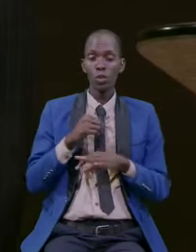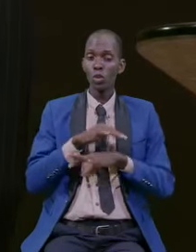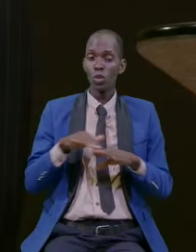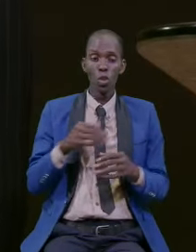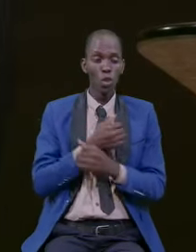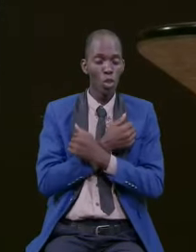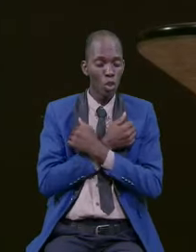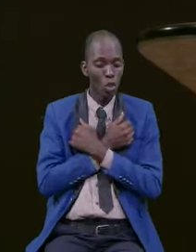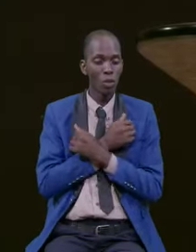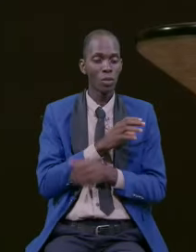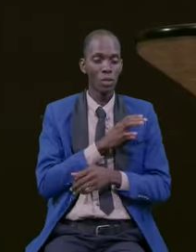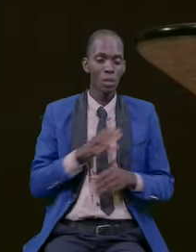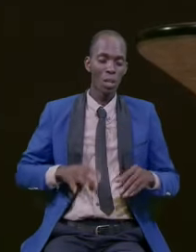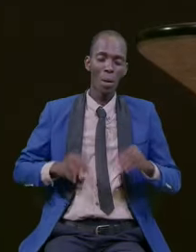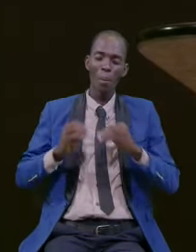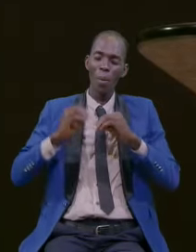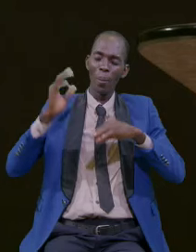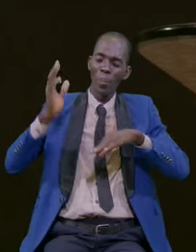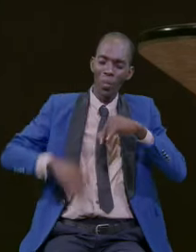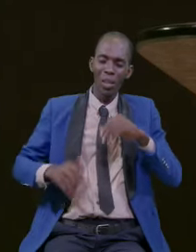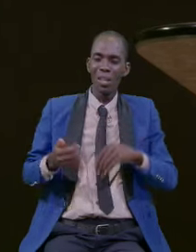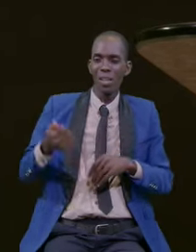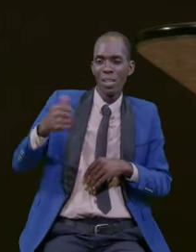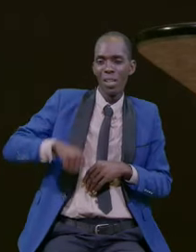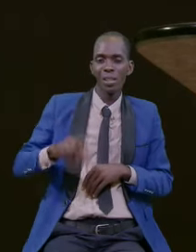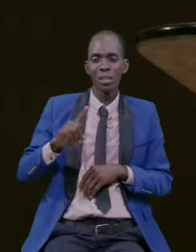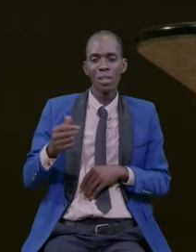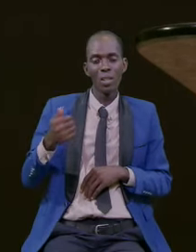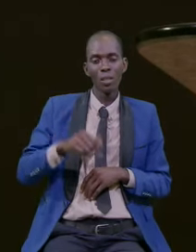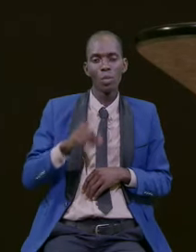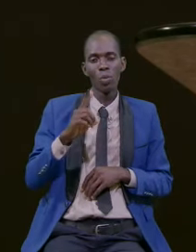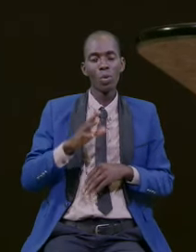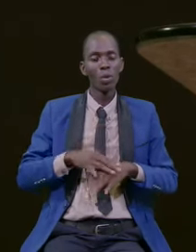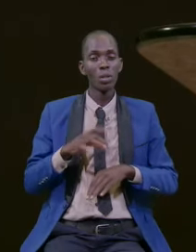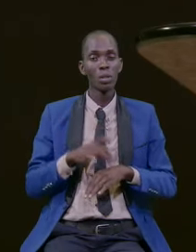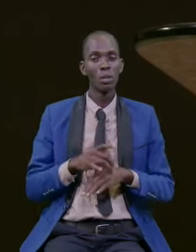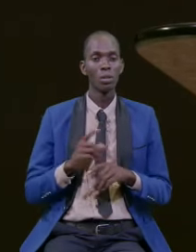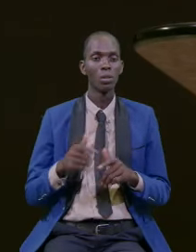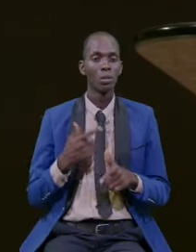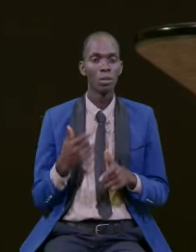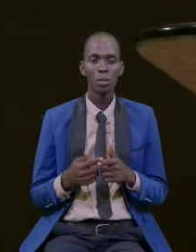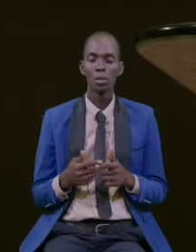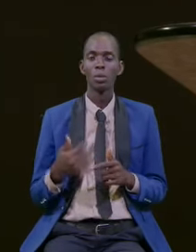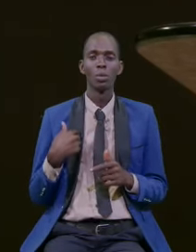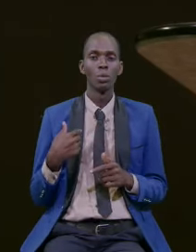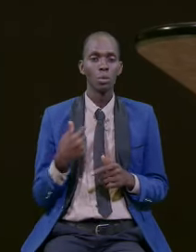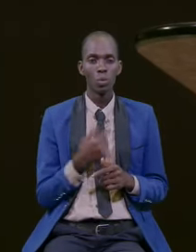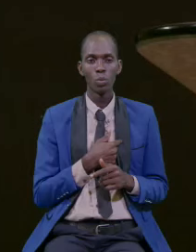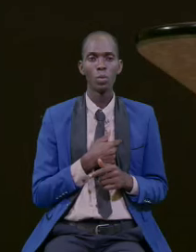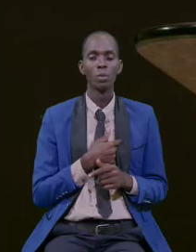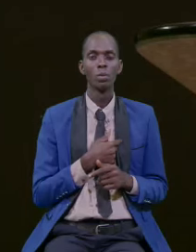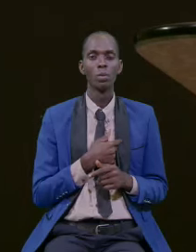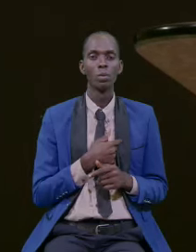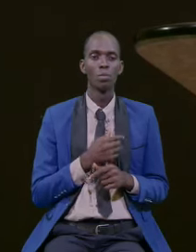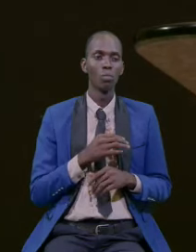everyone on earth, we don't have any right feeding the lambs and the sheep of